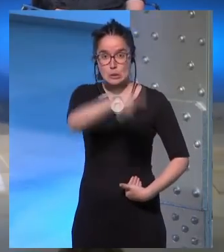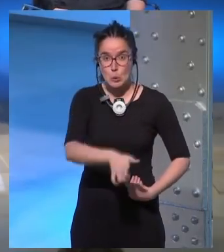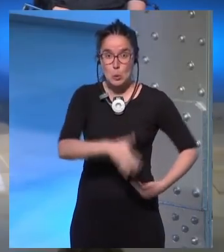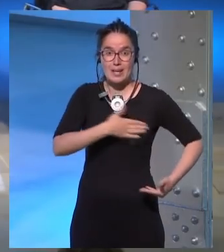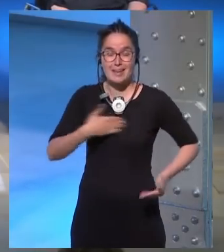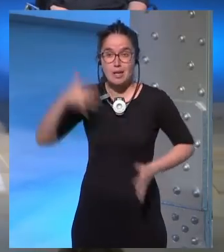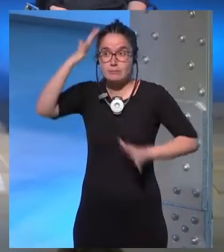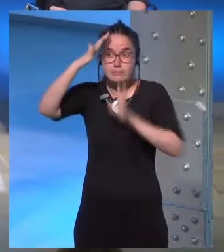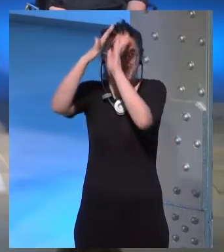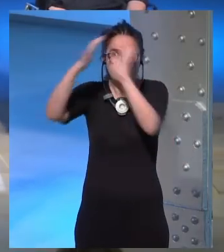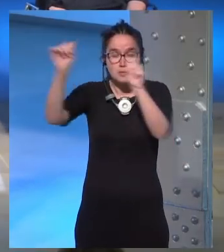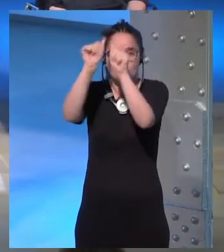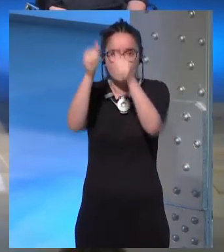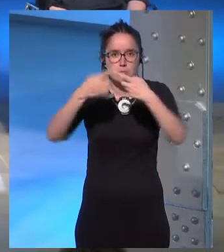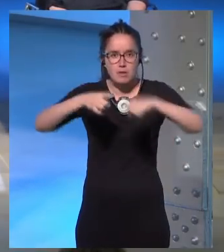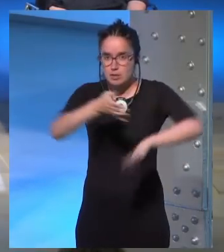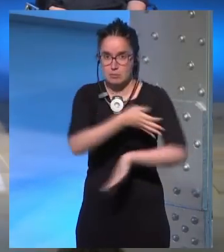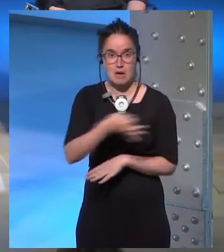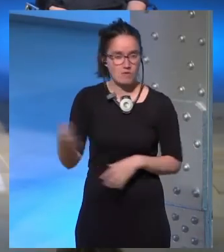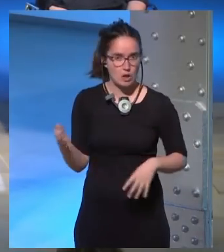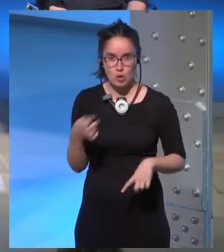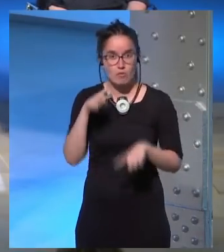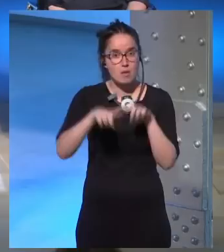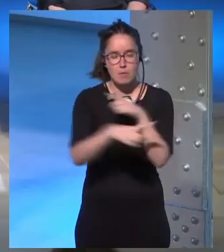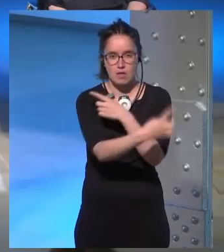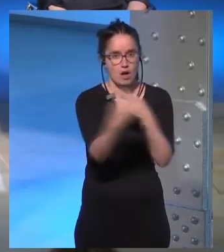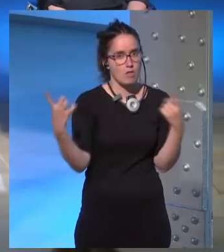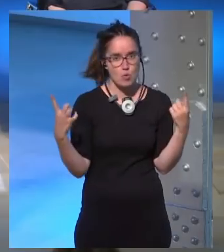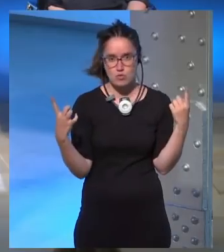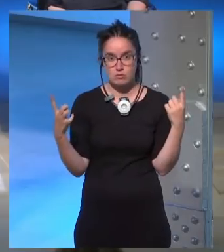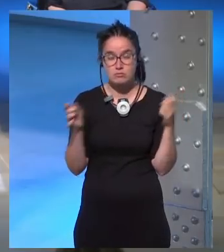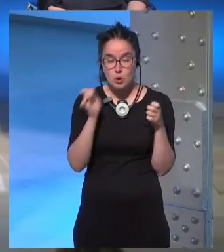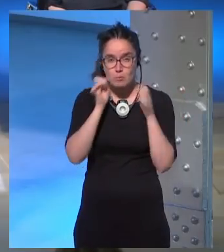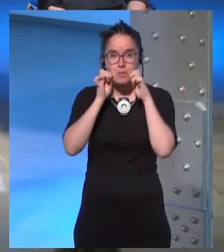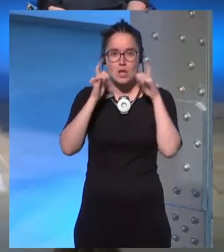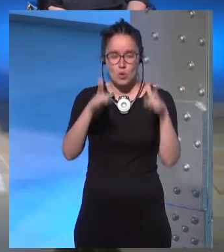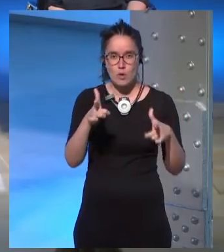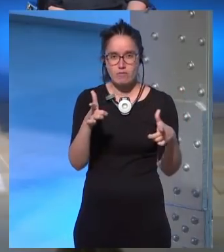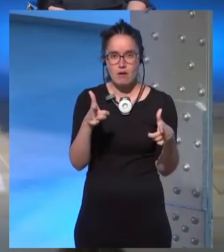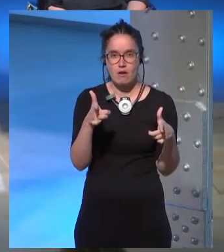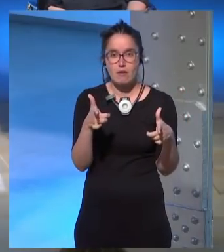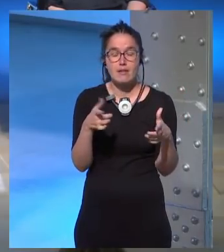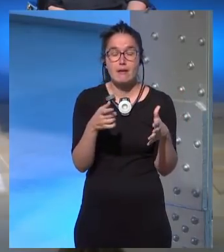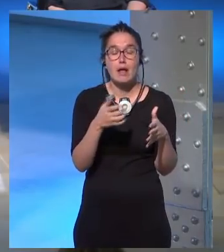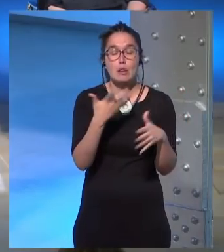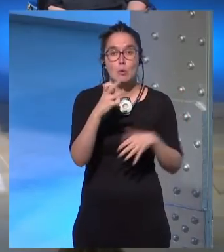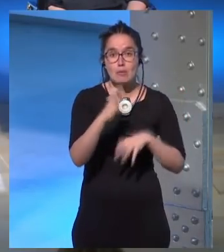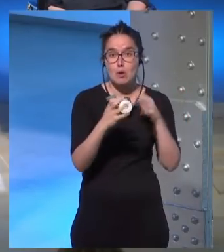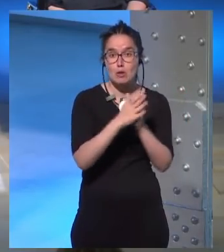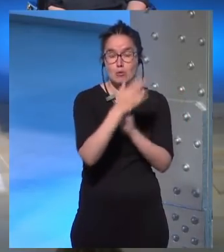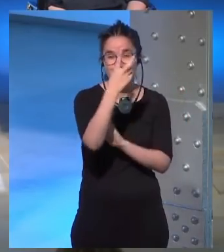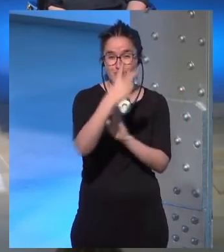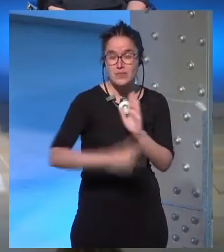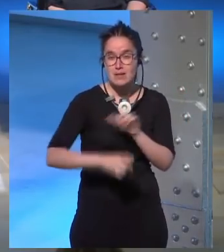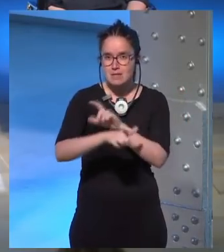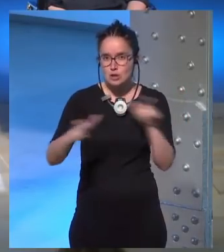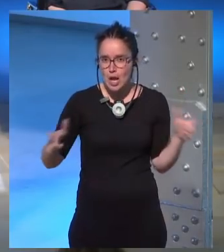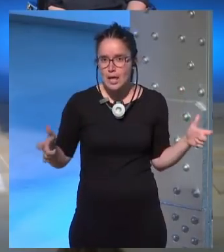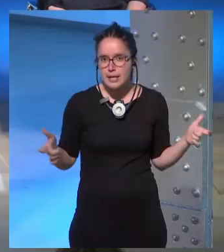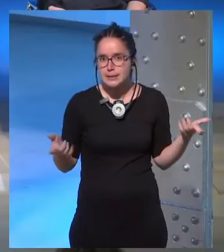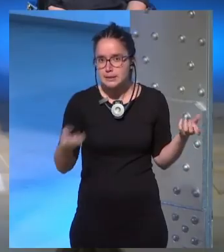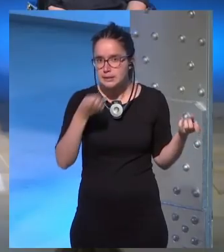cool. What I've learned is that half of the reading experience is for me to, like, you know, here you go, here's a book. And the other